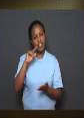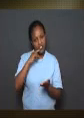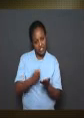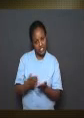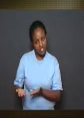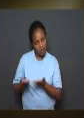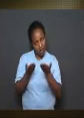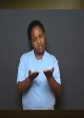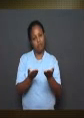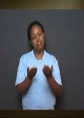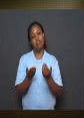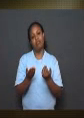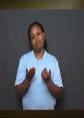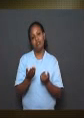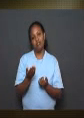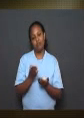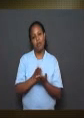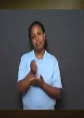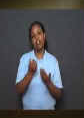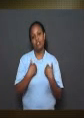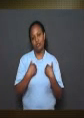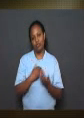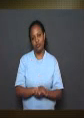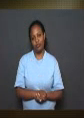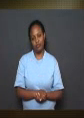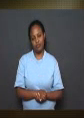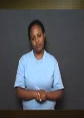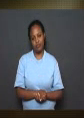or provide evidence in your defense.